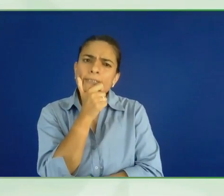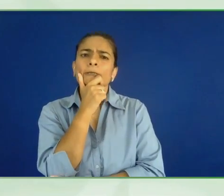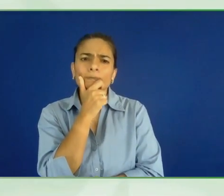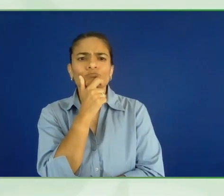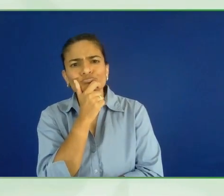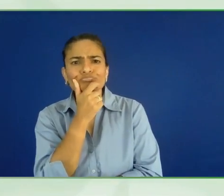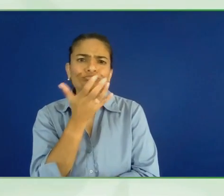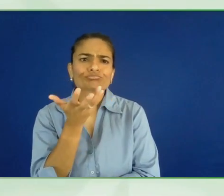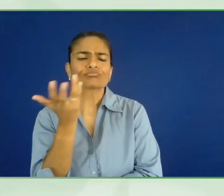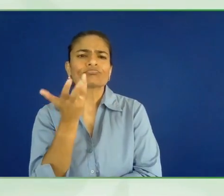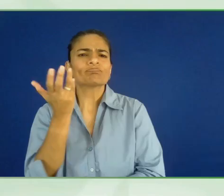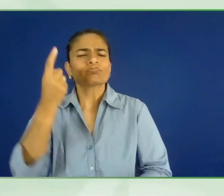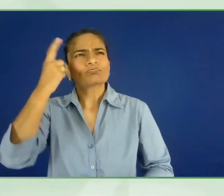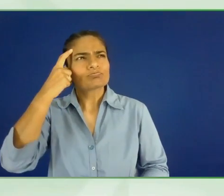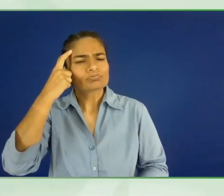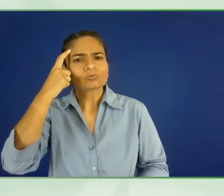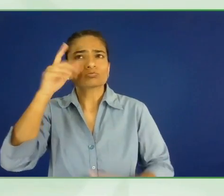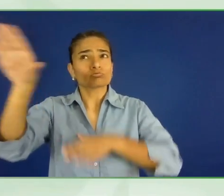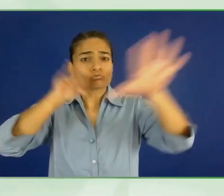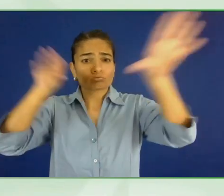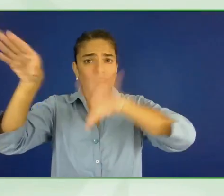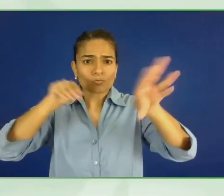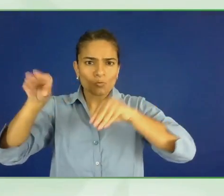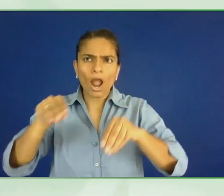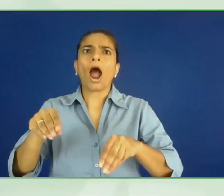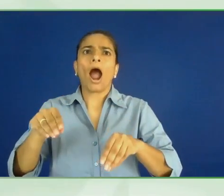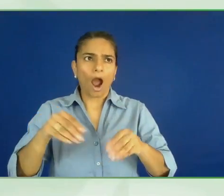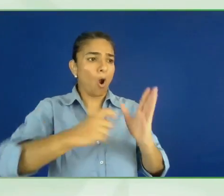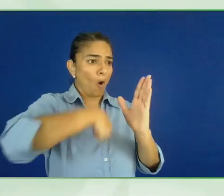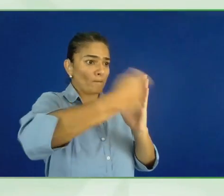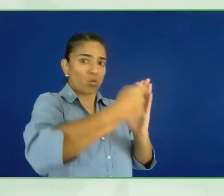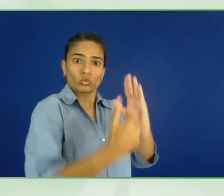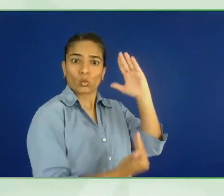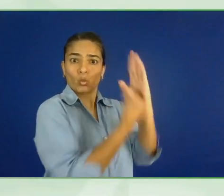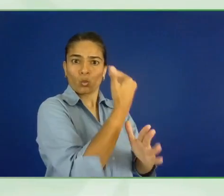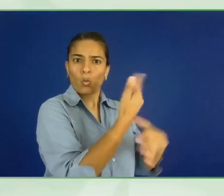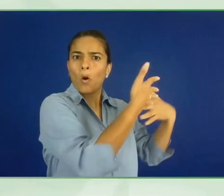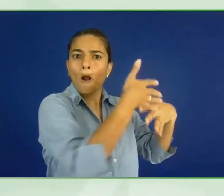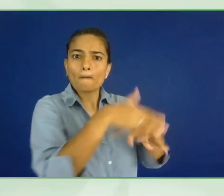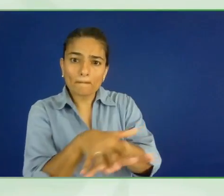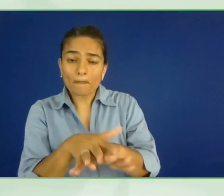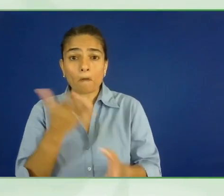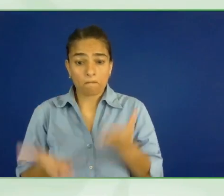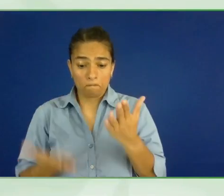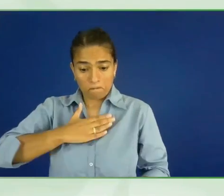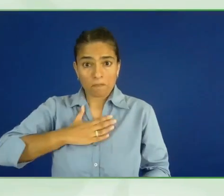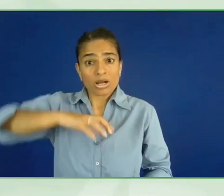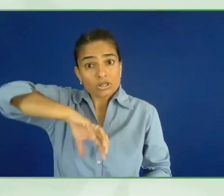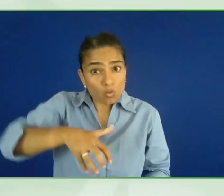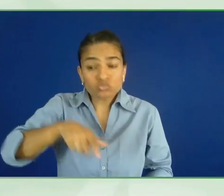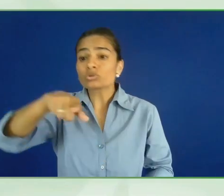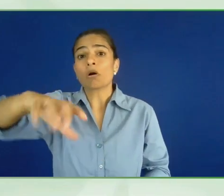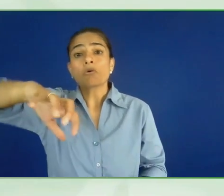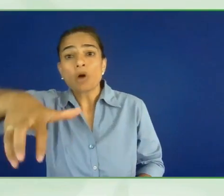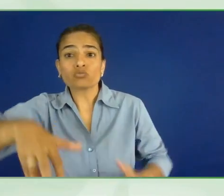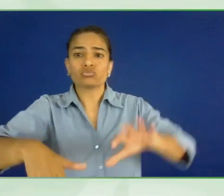implement new projects maybe in our countries. And I want to introduce